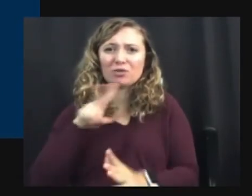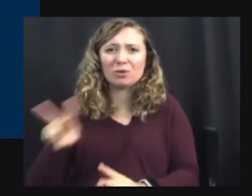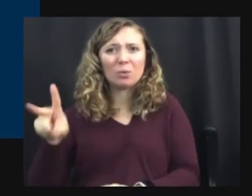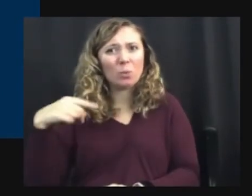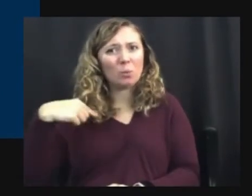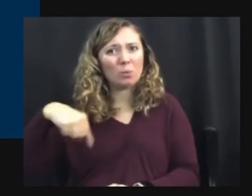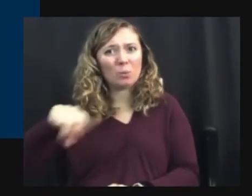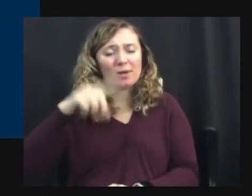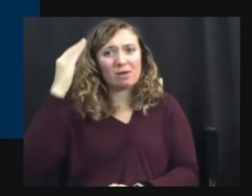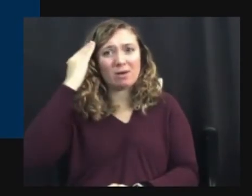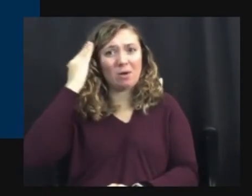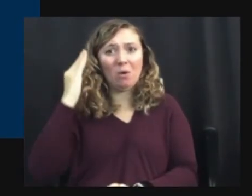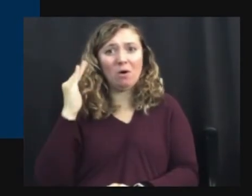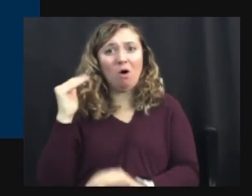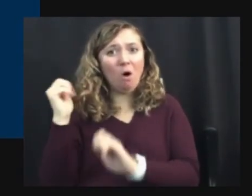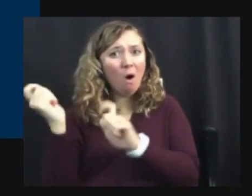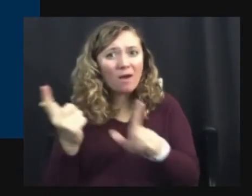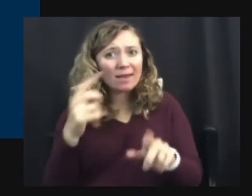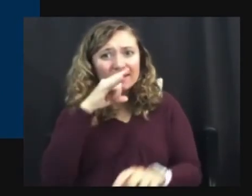My child's brain was,